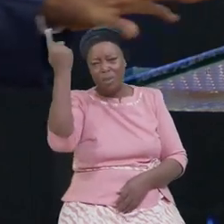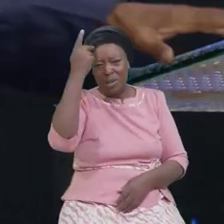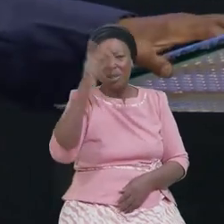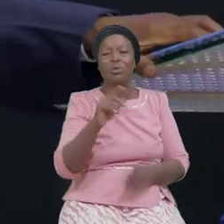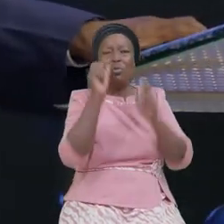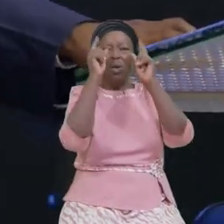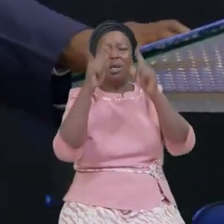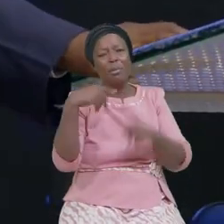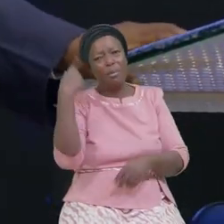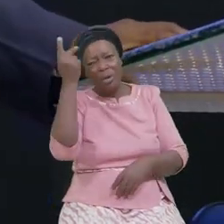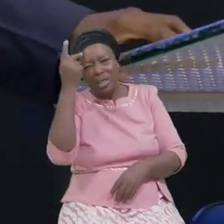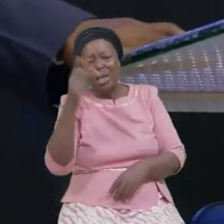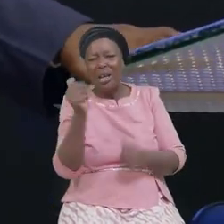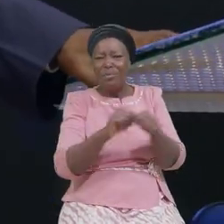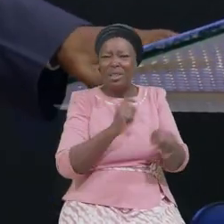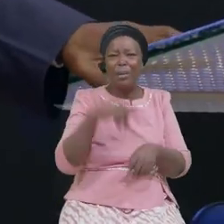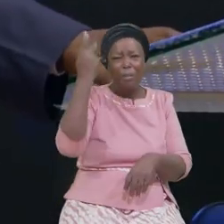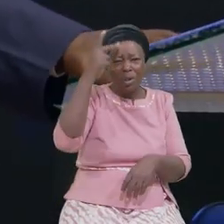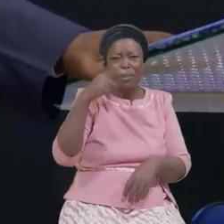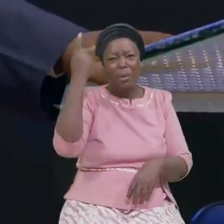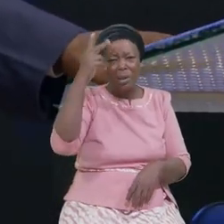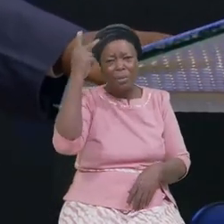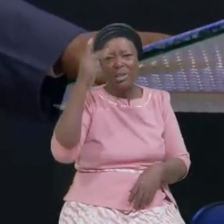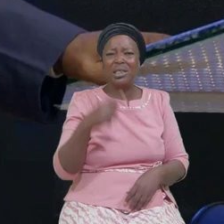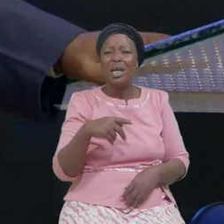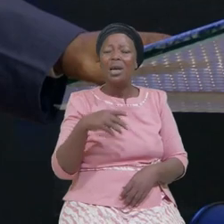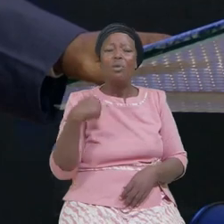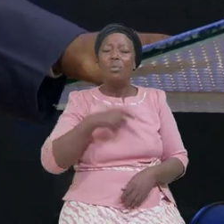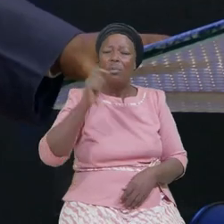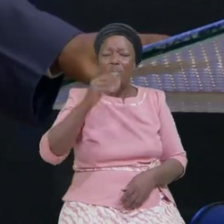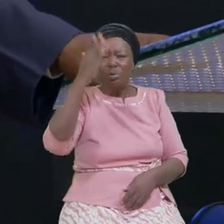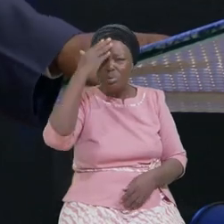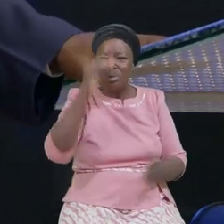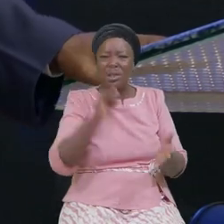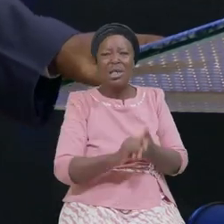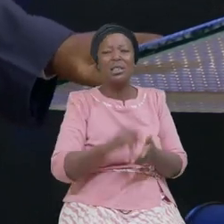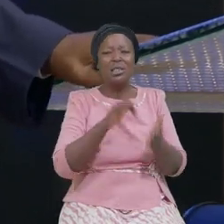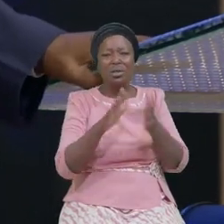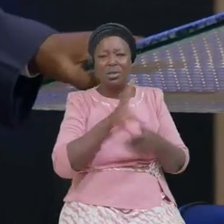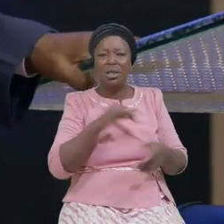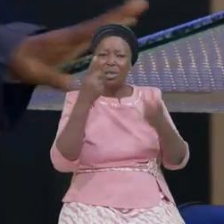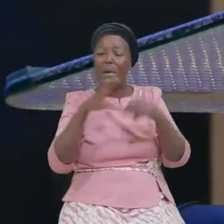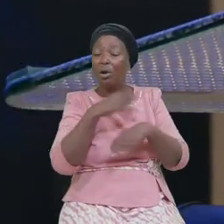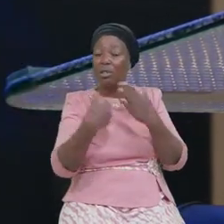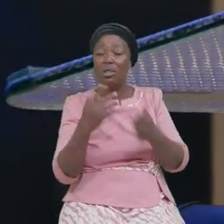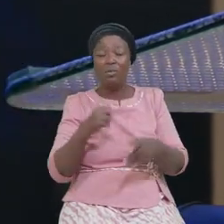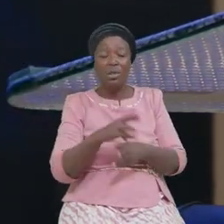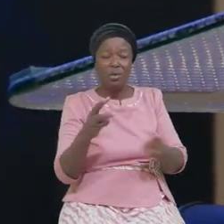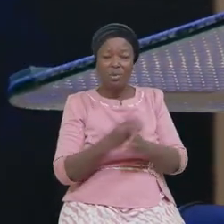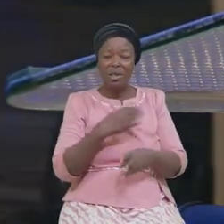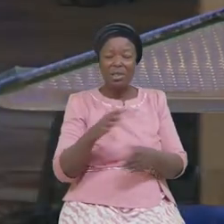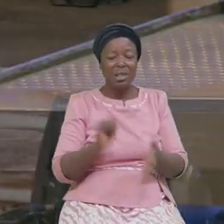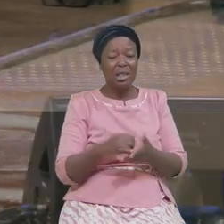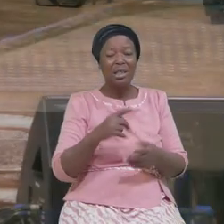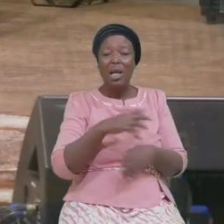believers. Politics is taking over. All the things of the world are the things many people think about and talk about now, but the